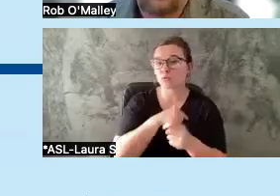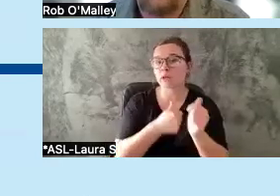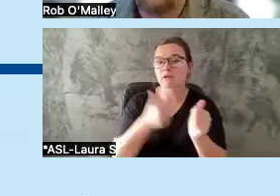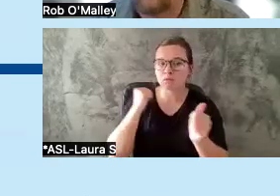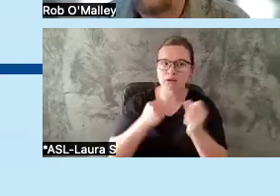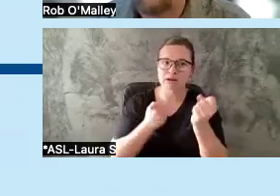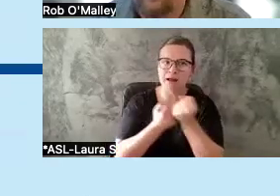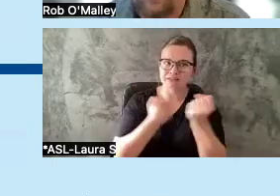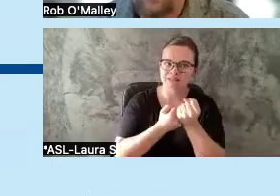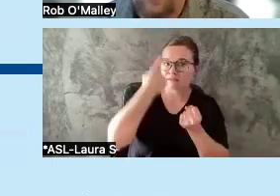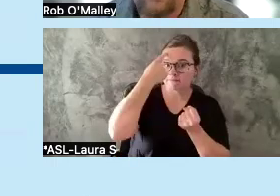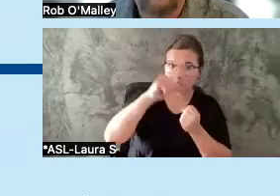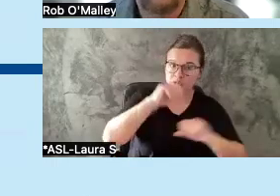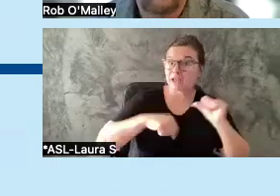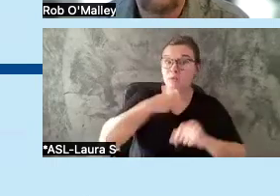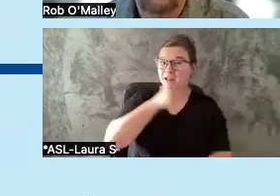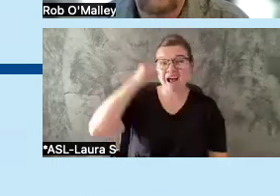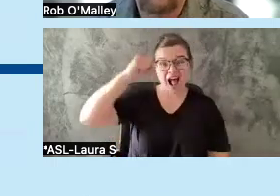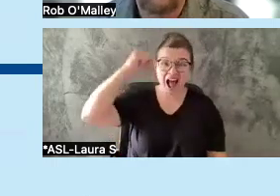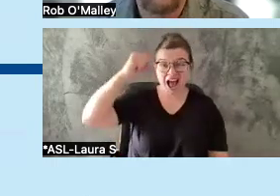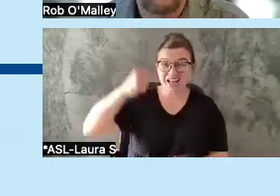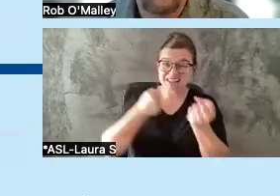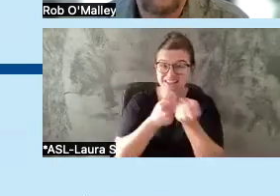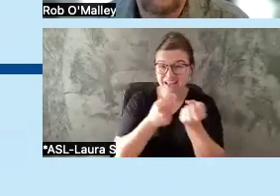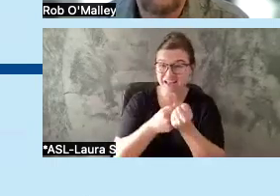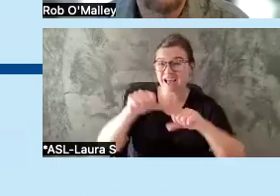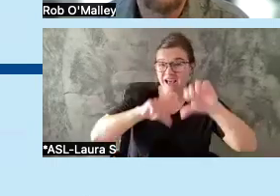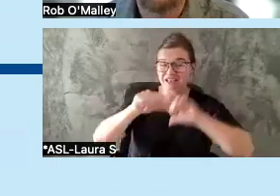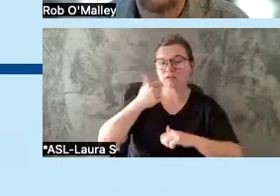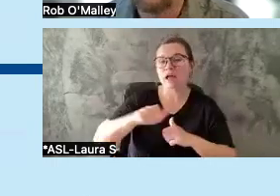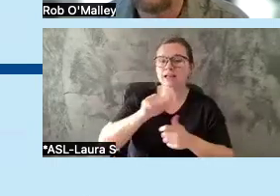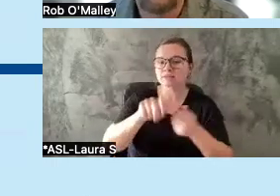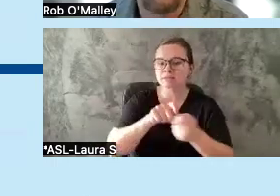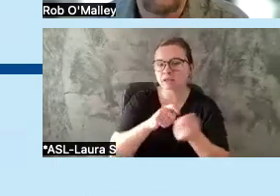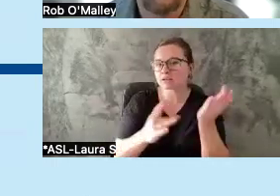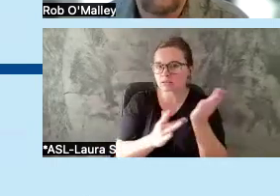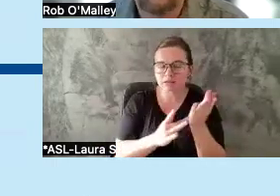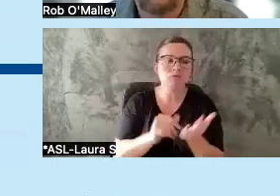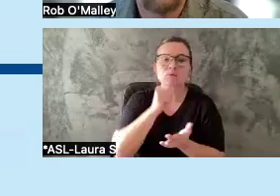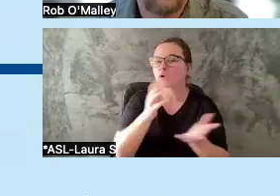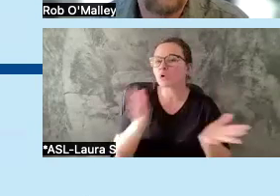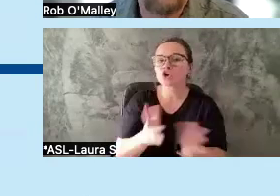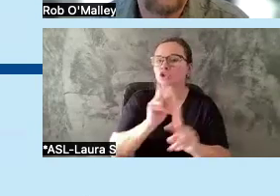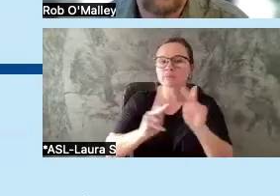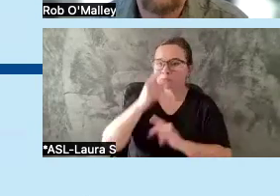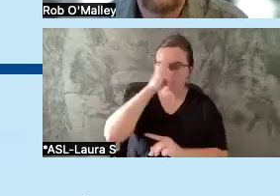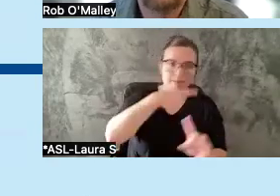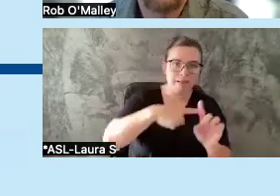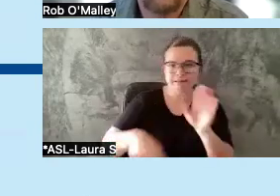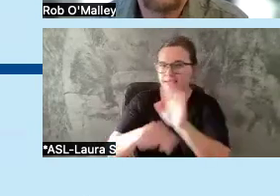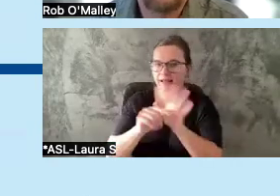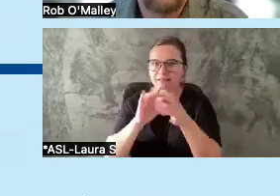for science, so we're not rah-rah science or any particular technology. We don't encourage people to think positively or negatively